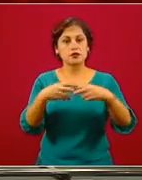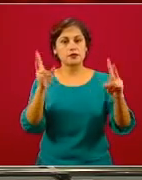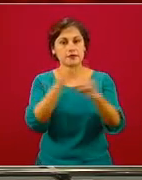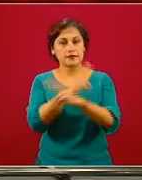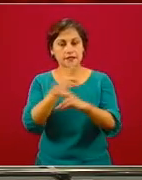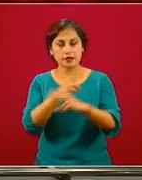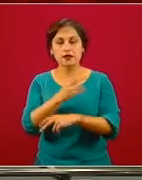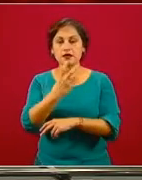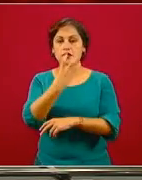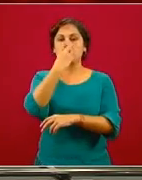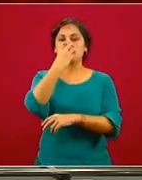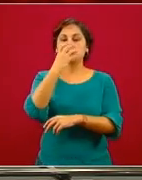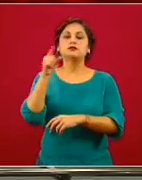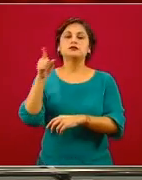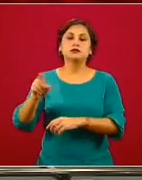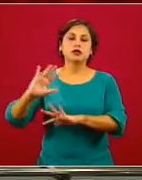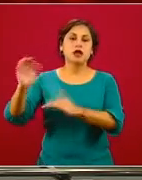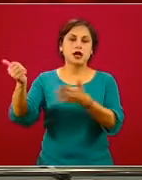PPE.